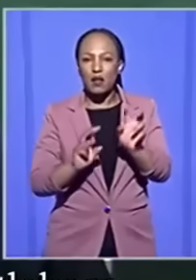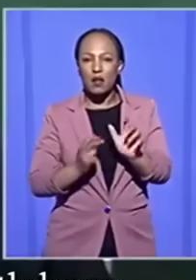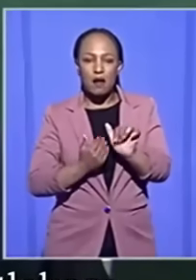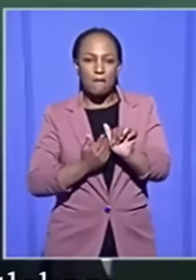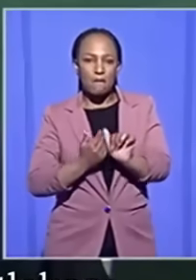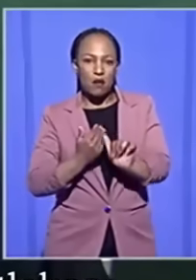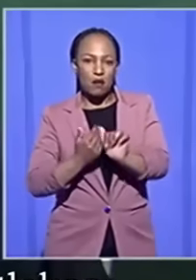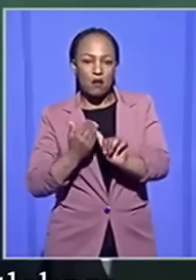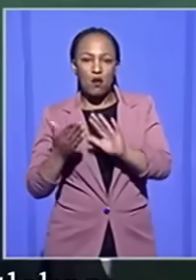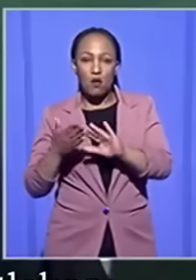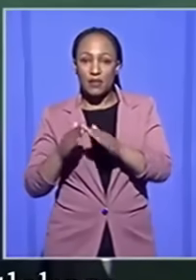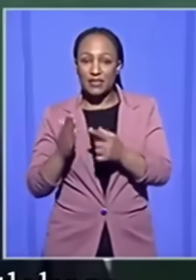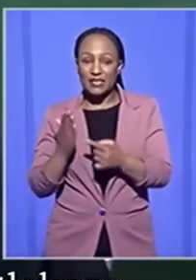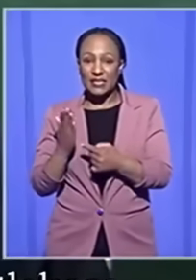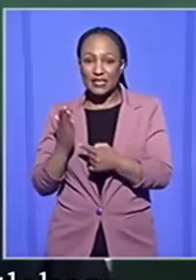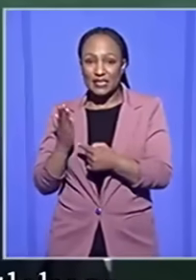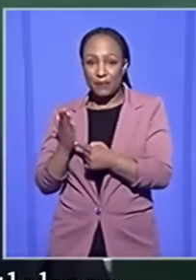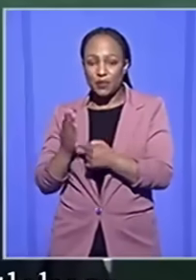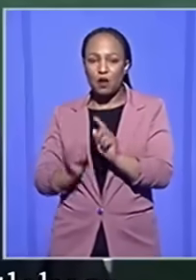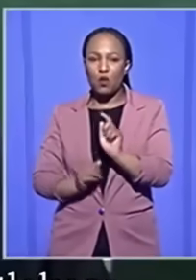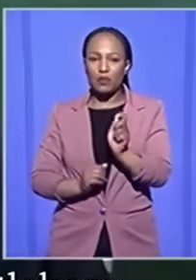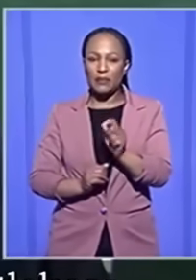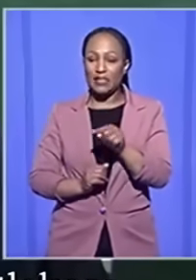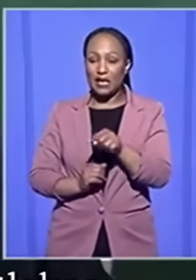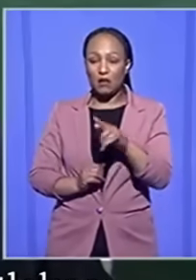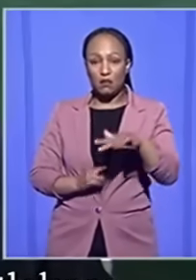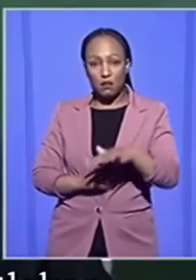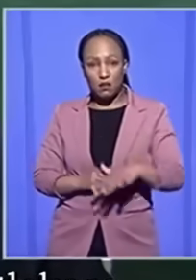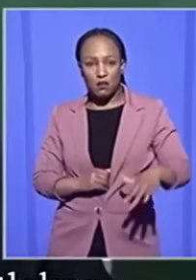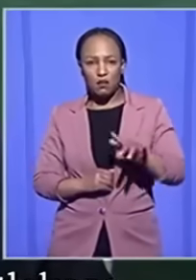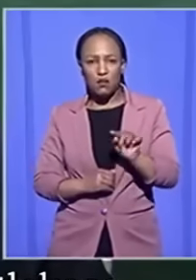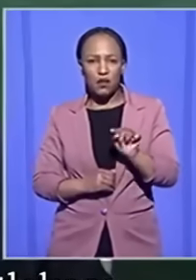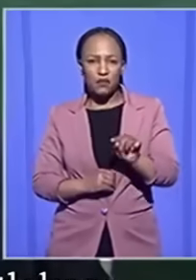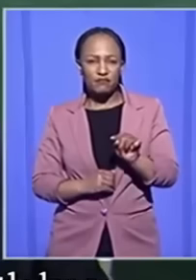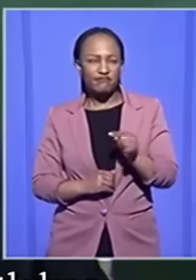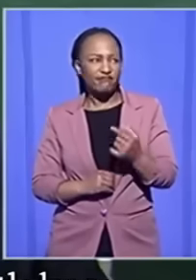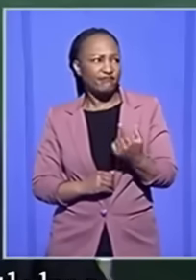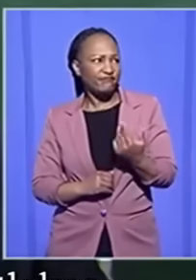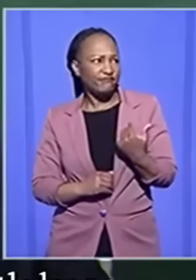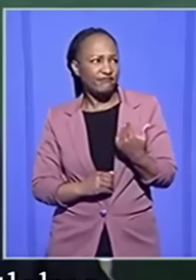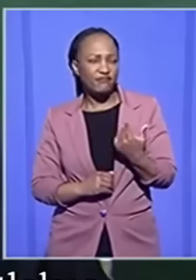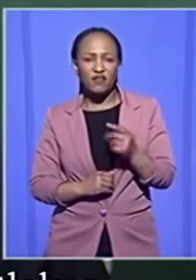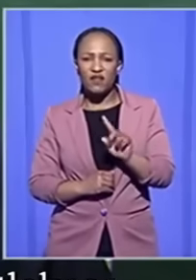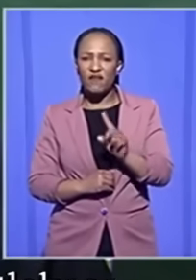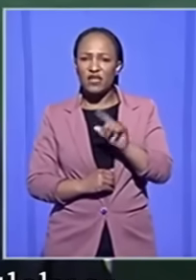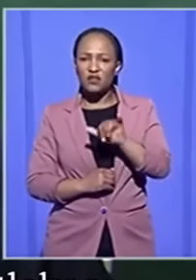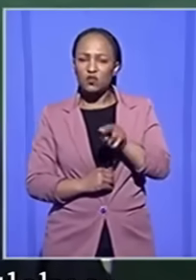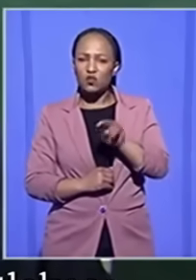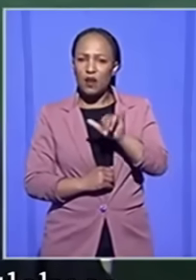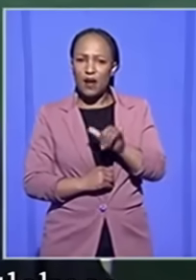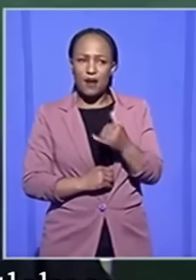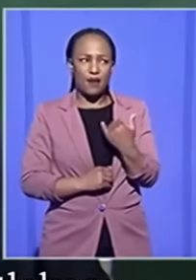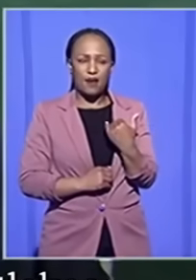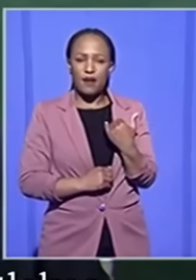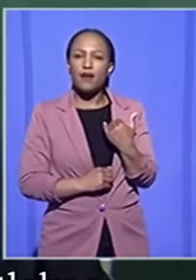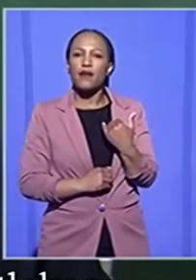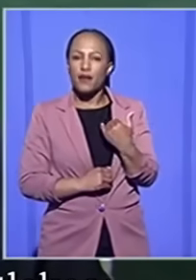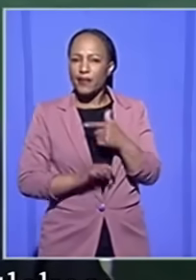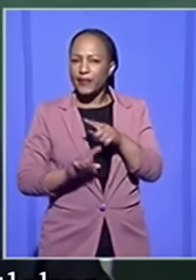of Thembisa. And that since the 1st of July, there has been